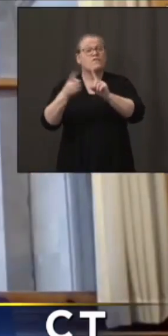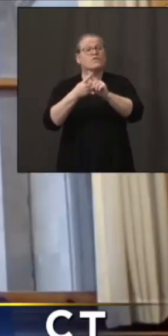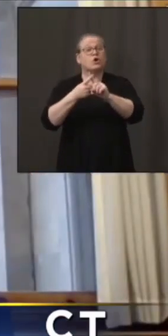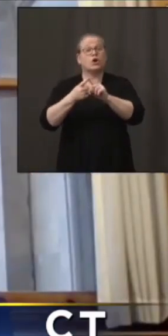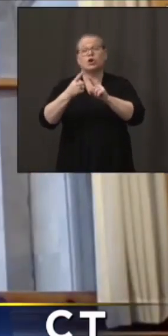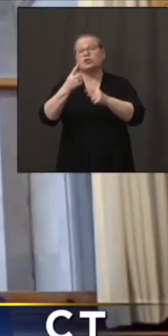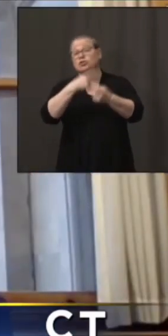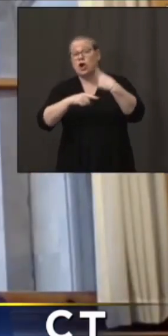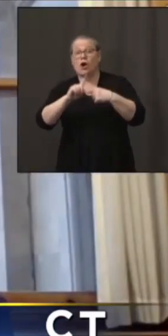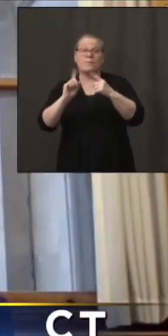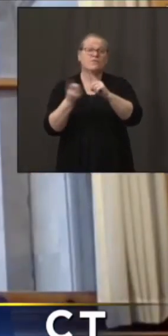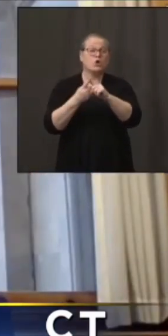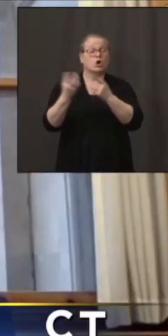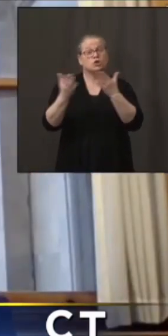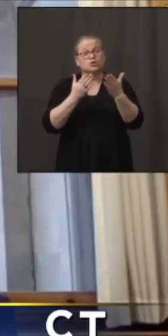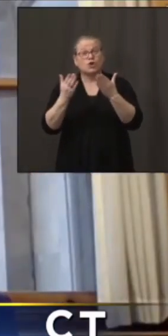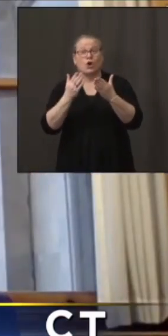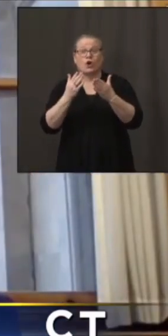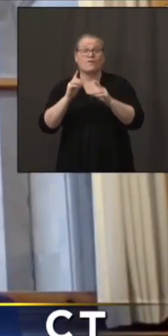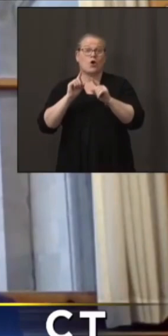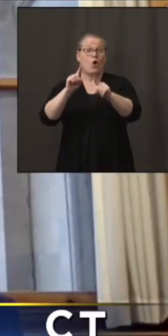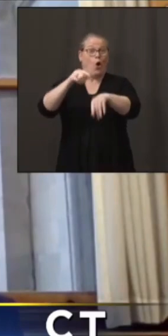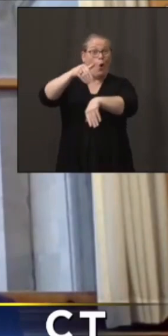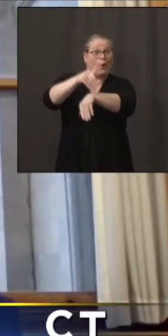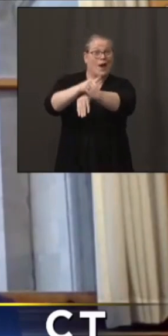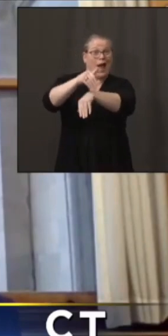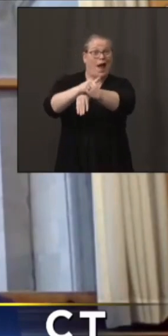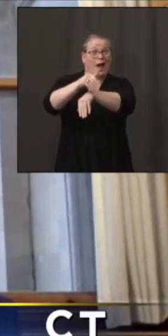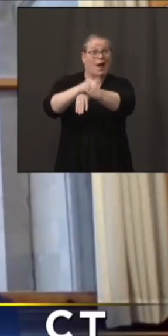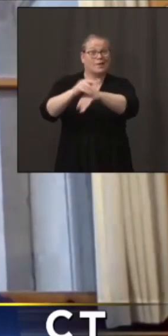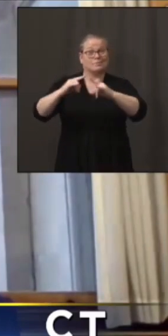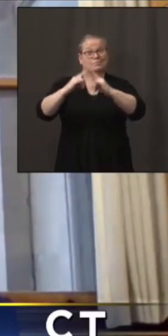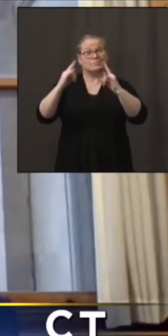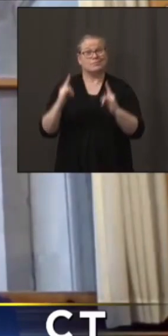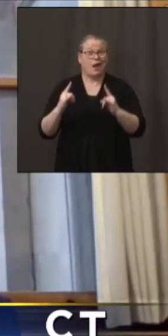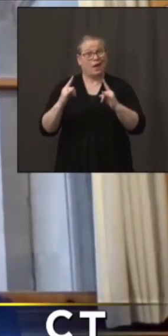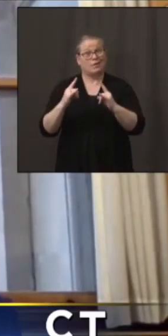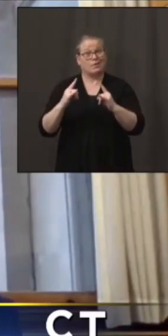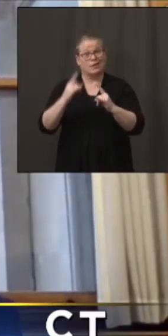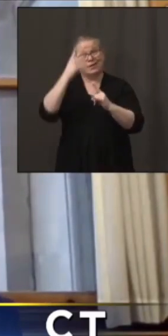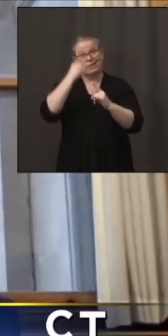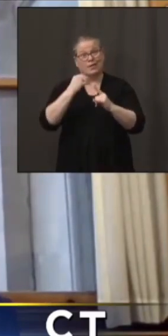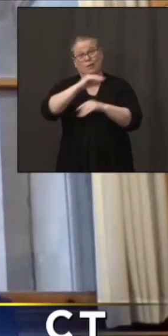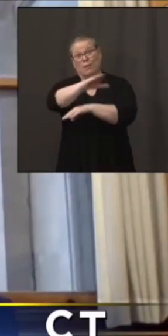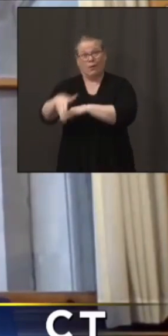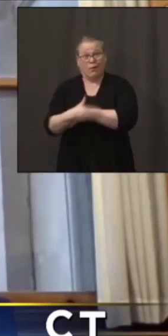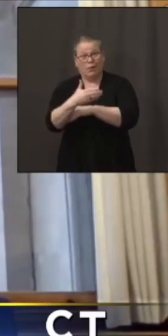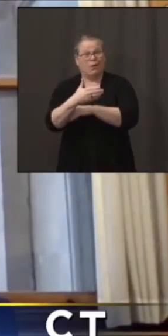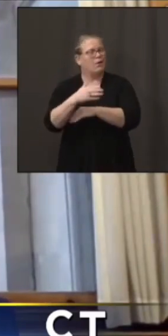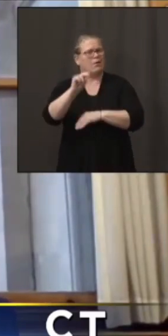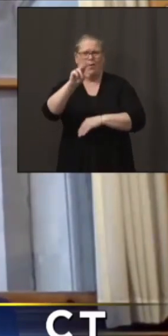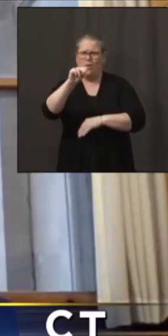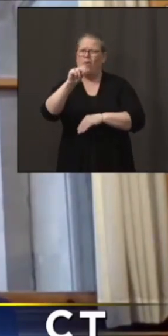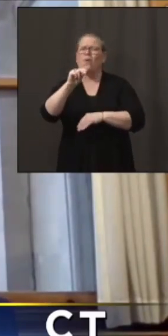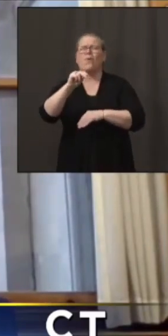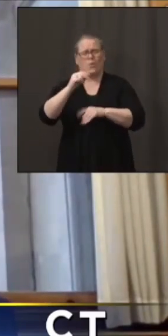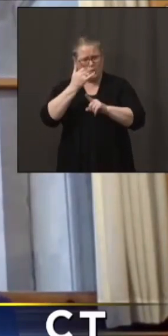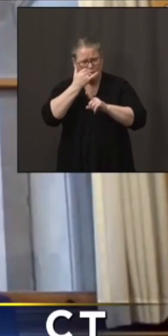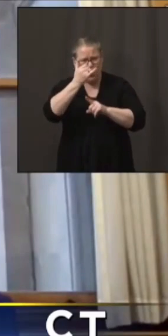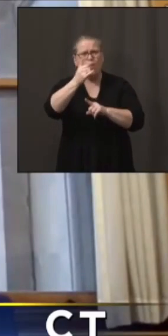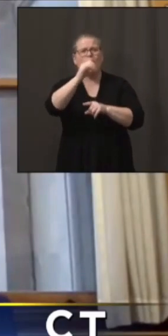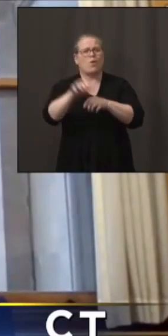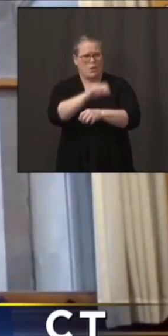camping out overnight on sidewalks. So, our hospital partners like Pat and his team and his peers around the